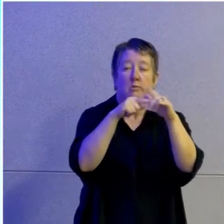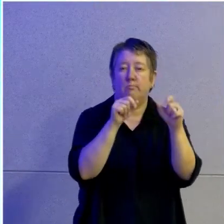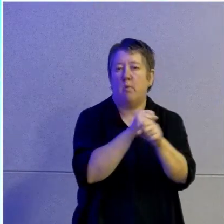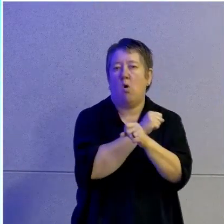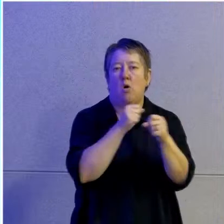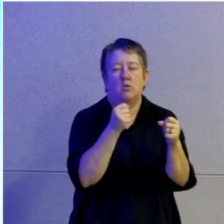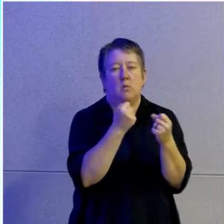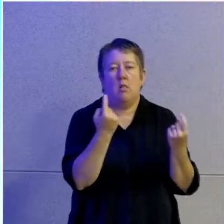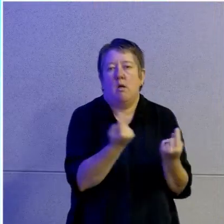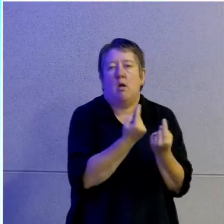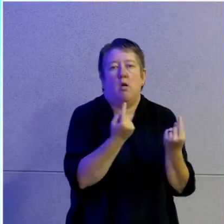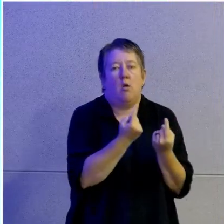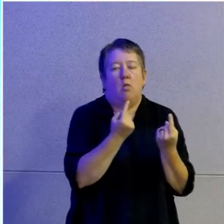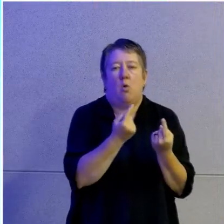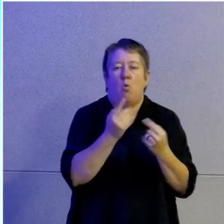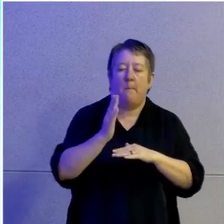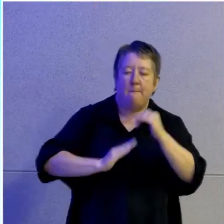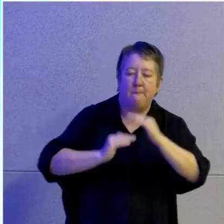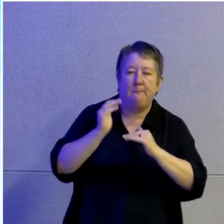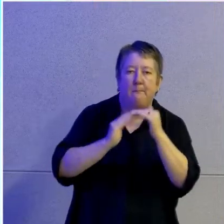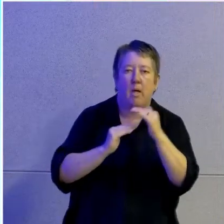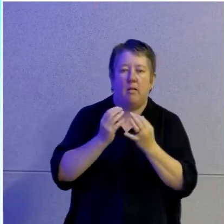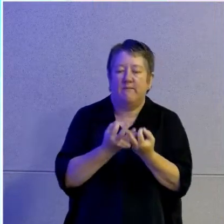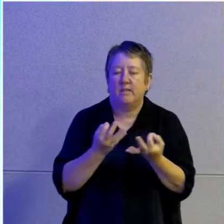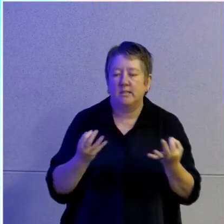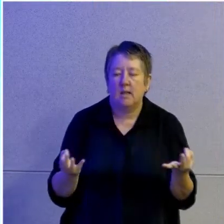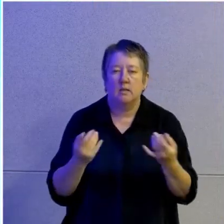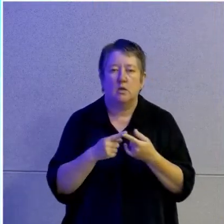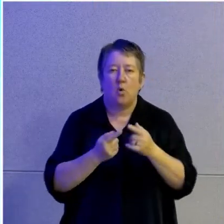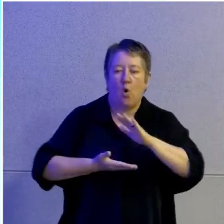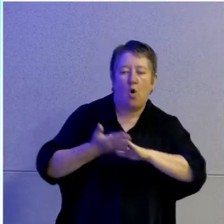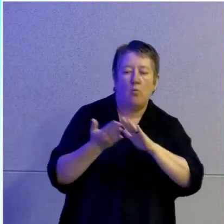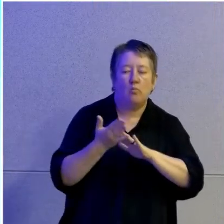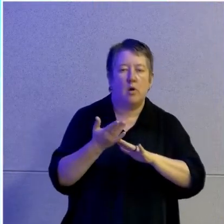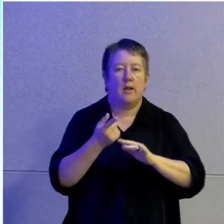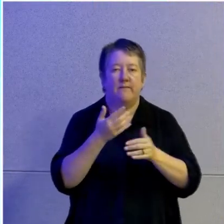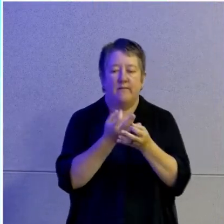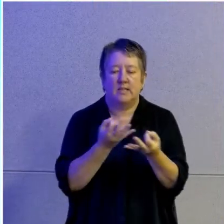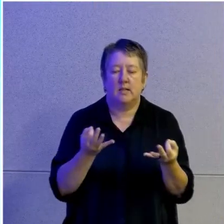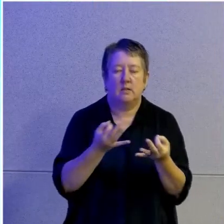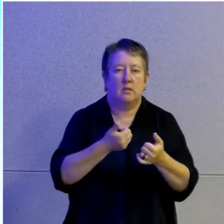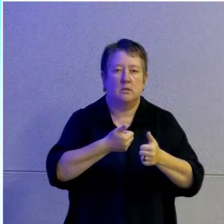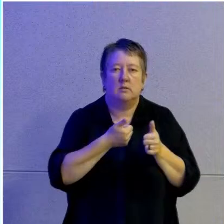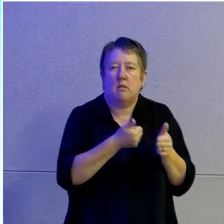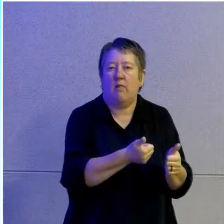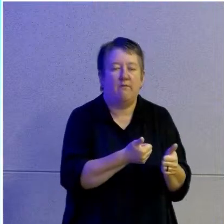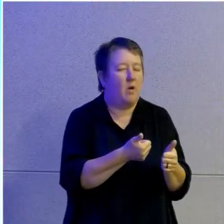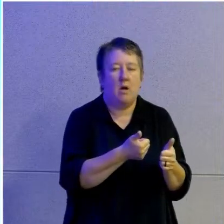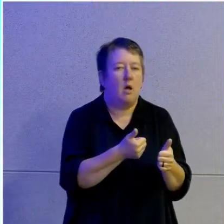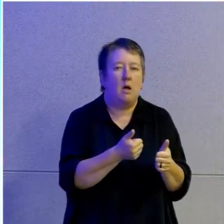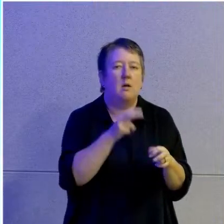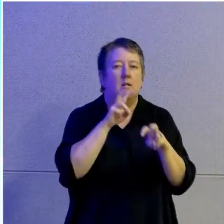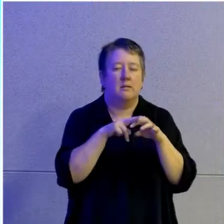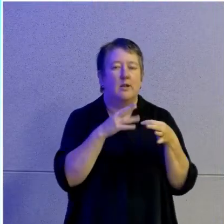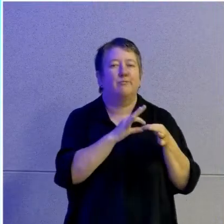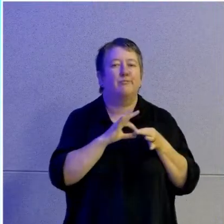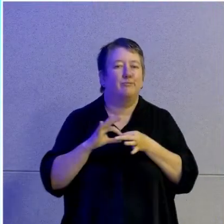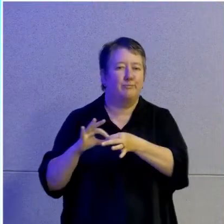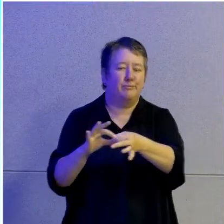operate these facilities on its own. Again, let me borrow from the words